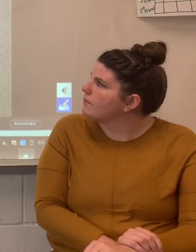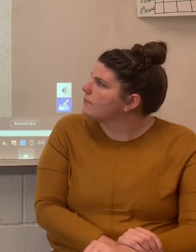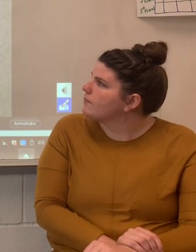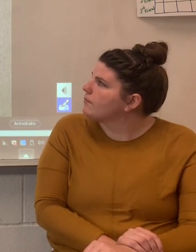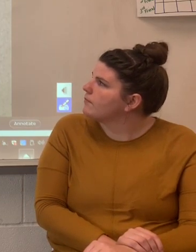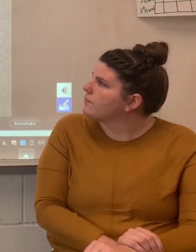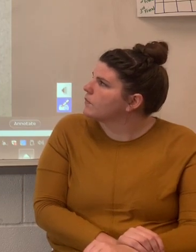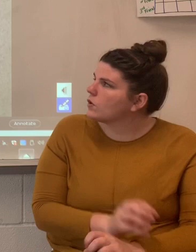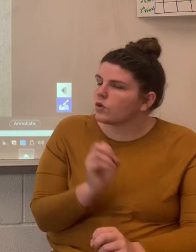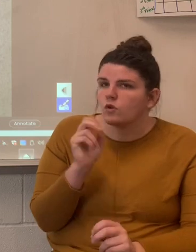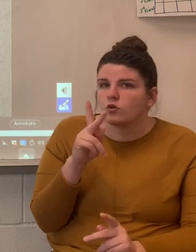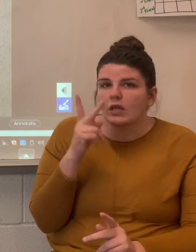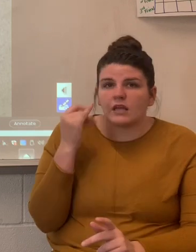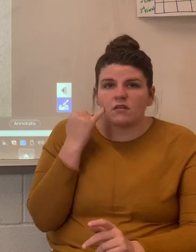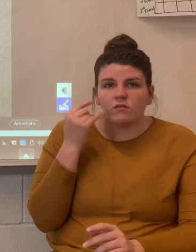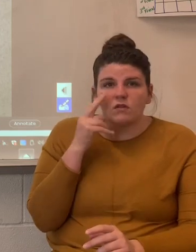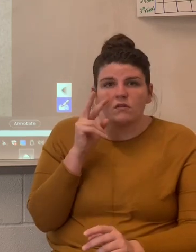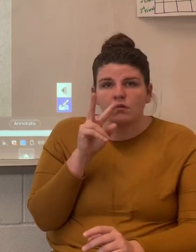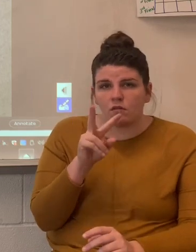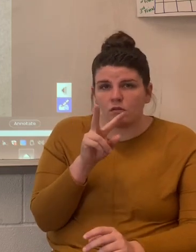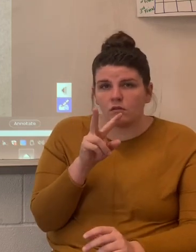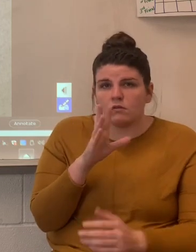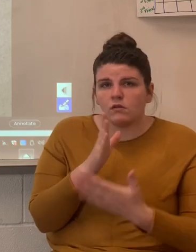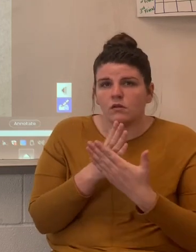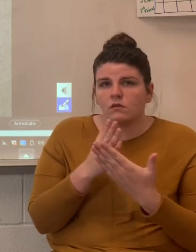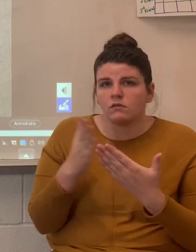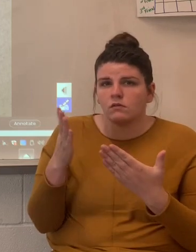Okay, so you look at your things up here, it's a